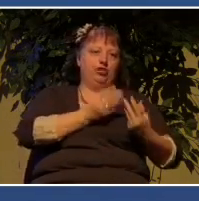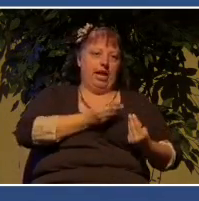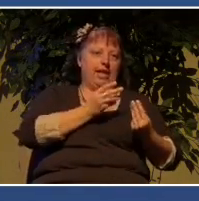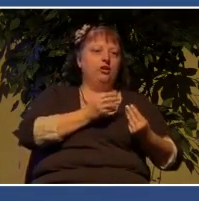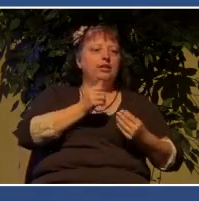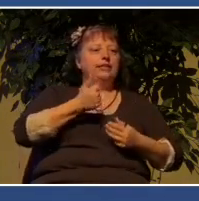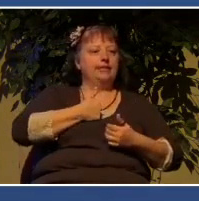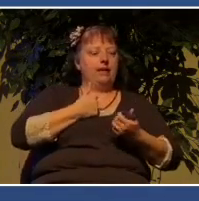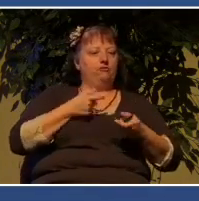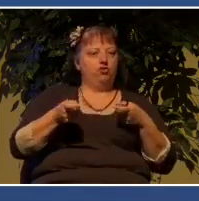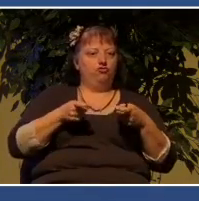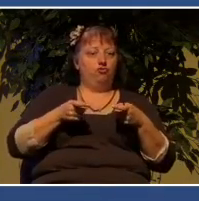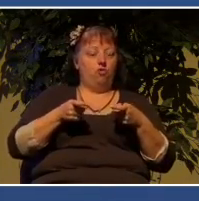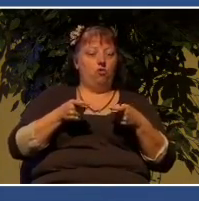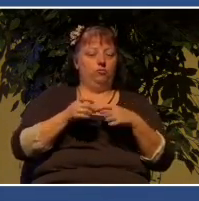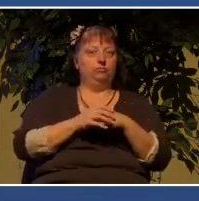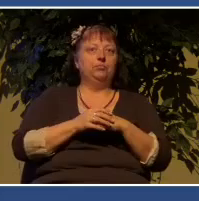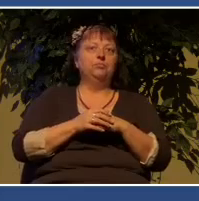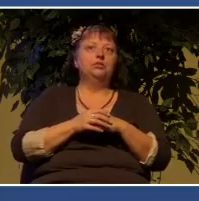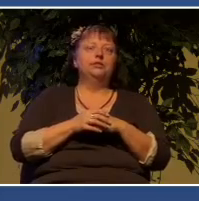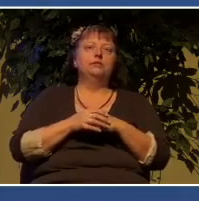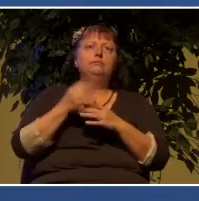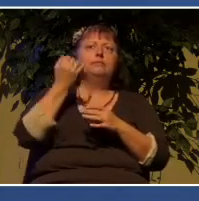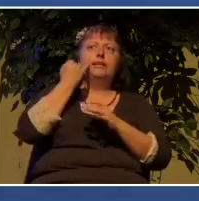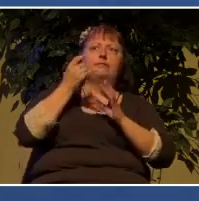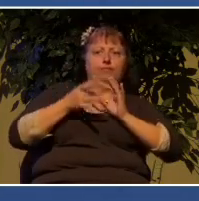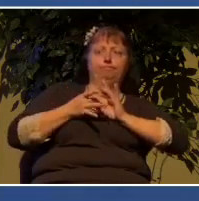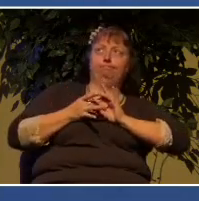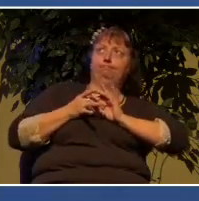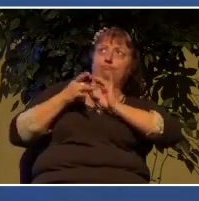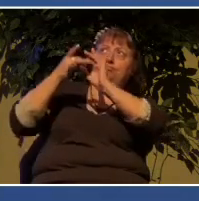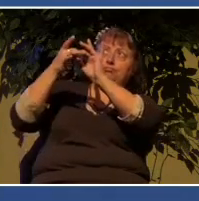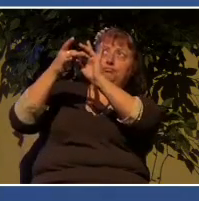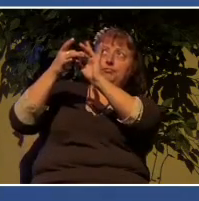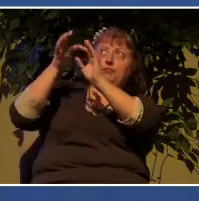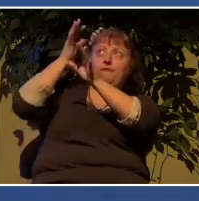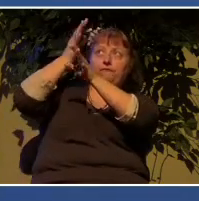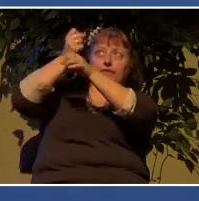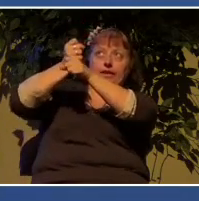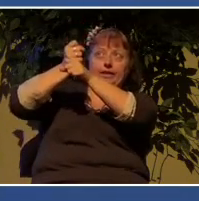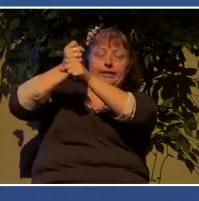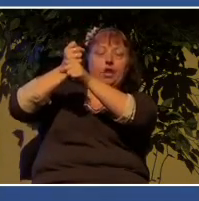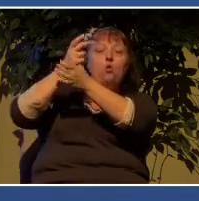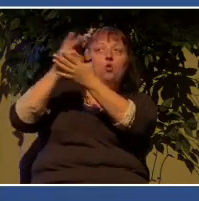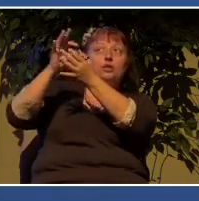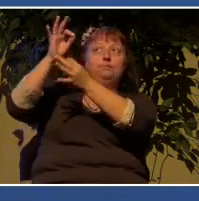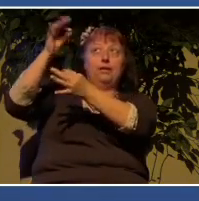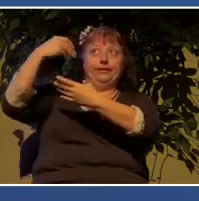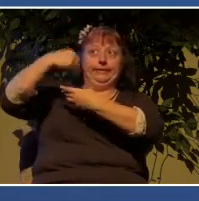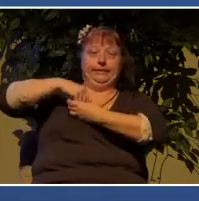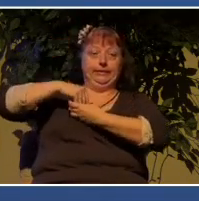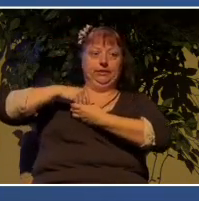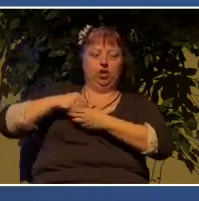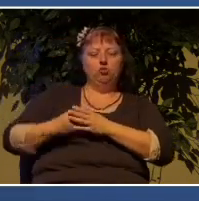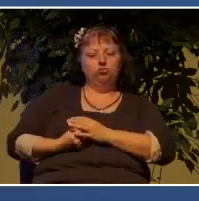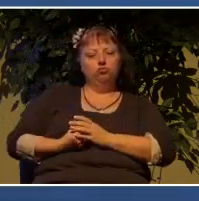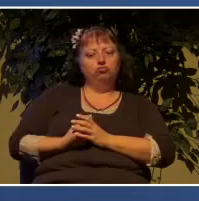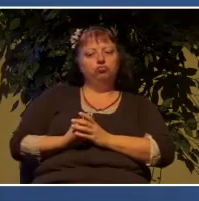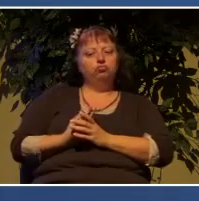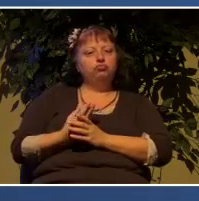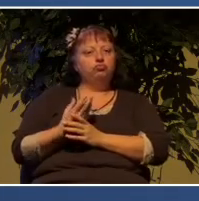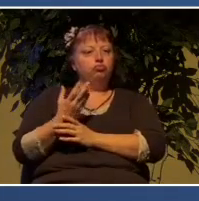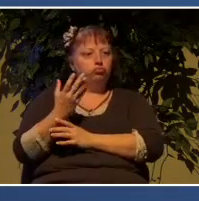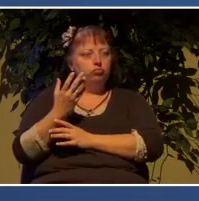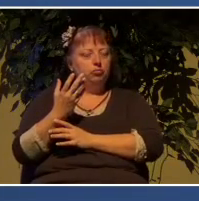in Jesus and the Holy Spirit lives in you and you grow in him, then your life